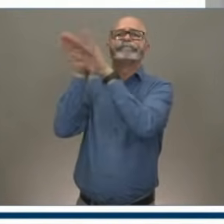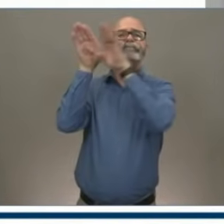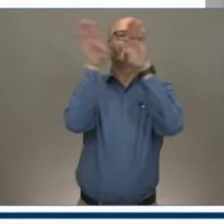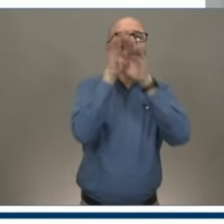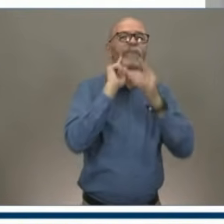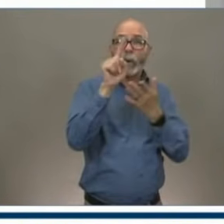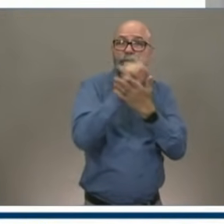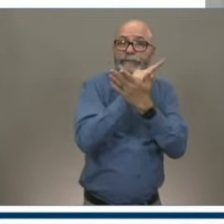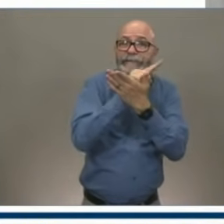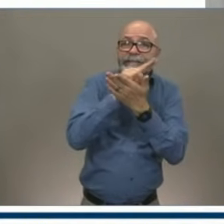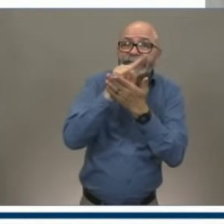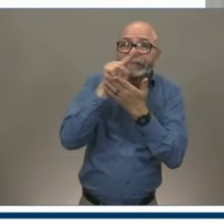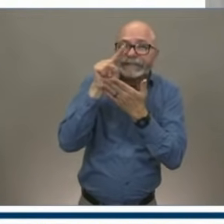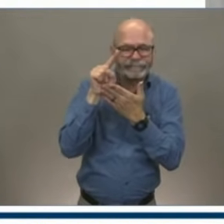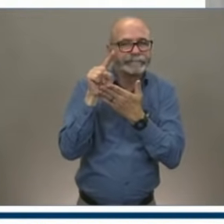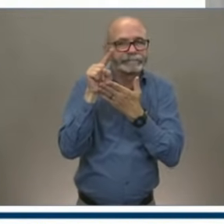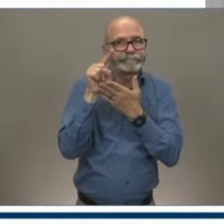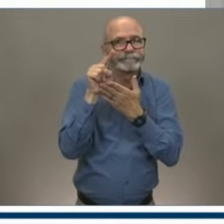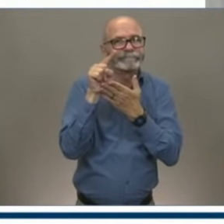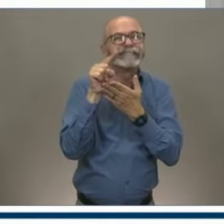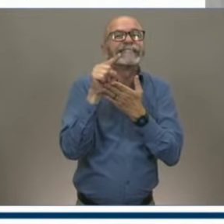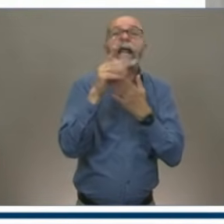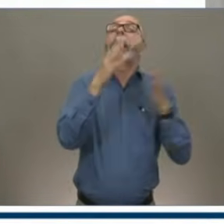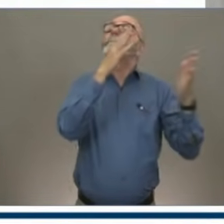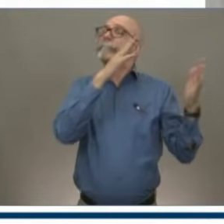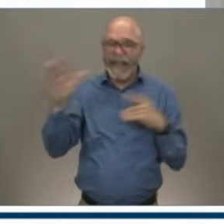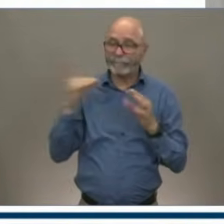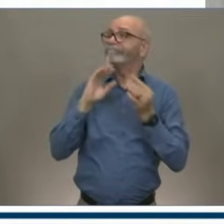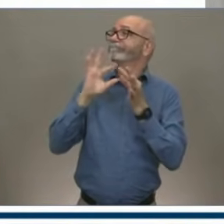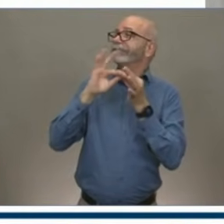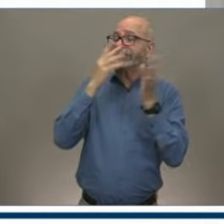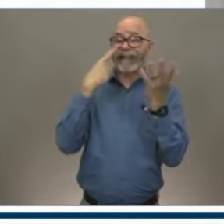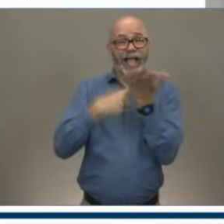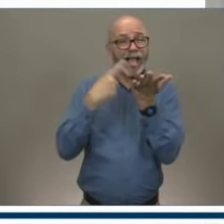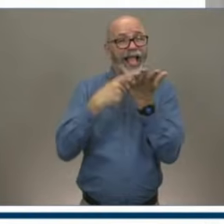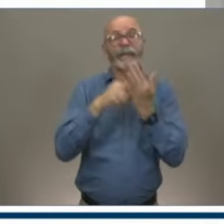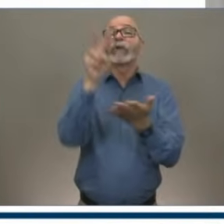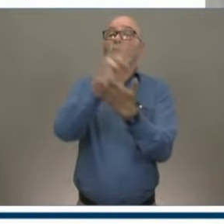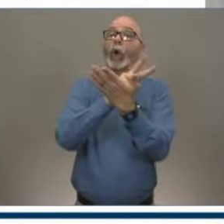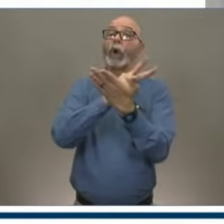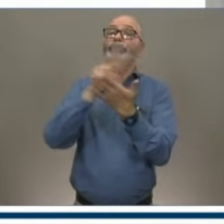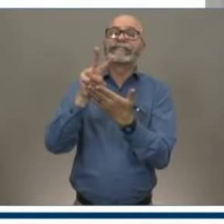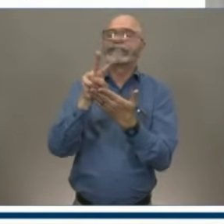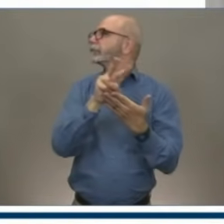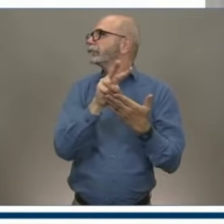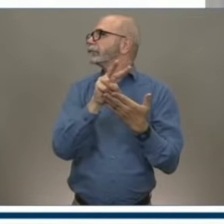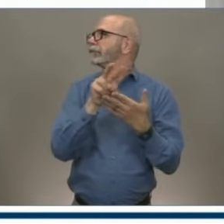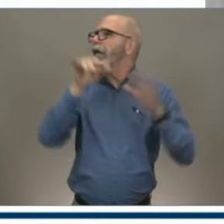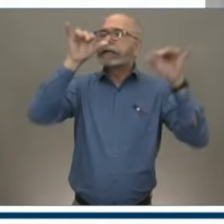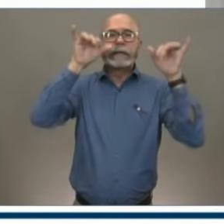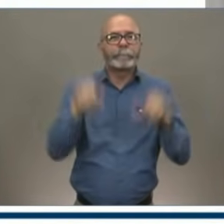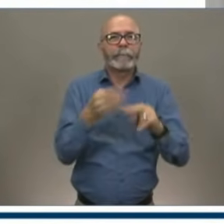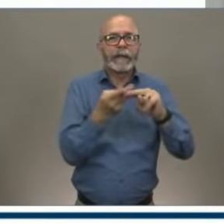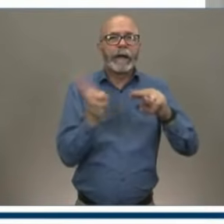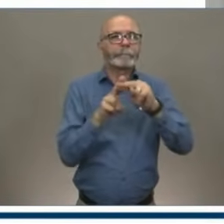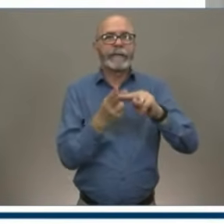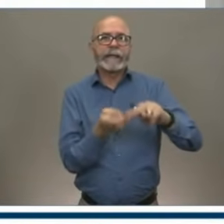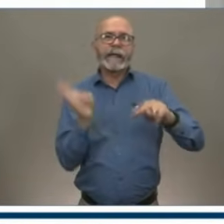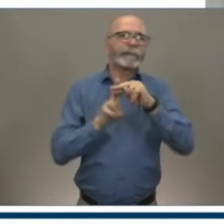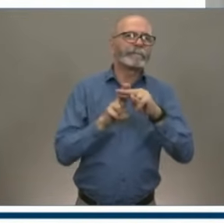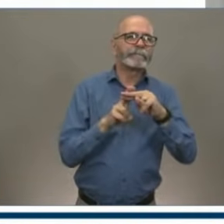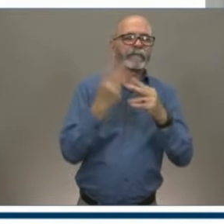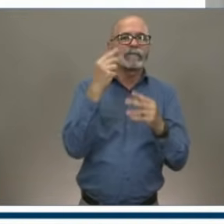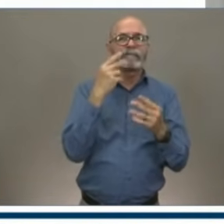place for 2 weeks, but our daily cases are still in the double digits, and now we'll have to do more to rethink on that